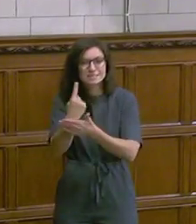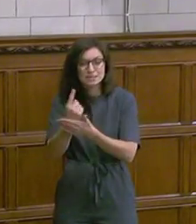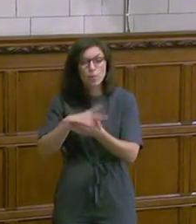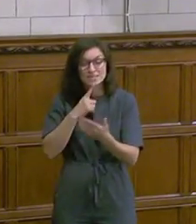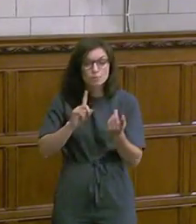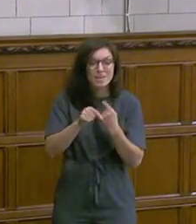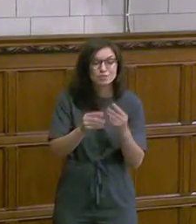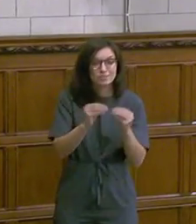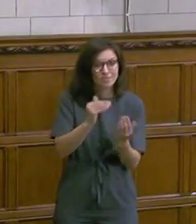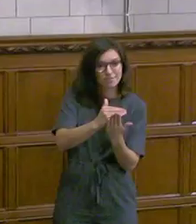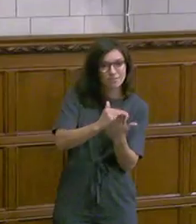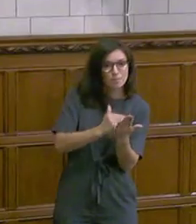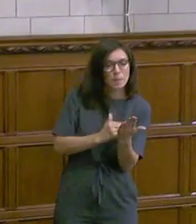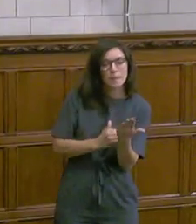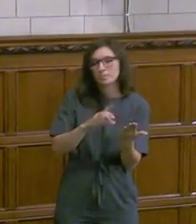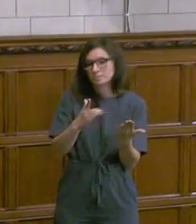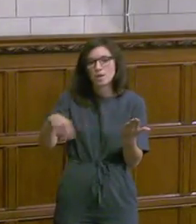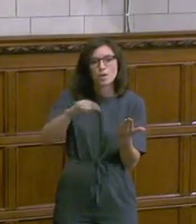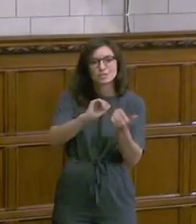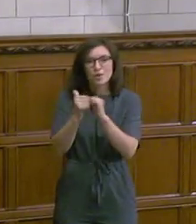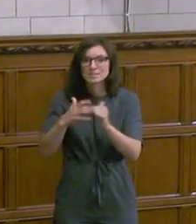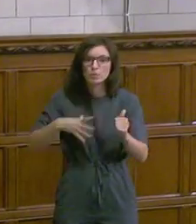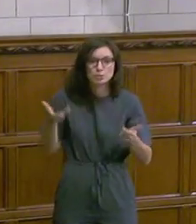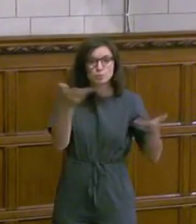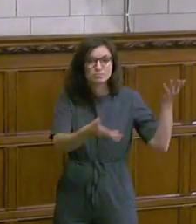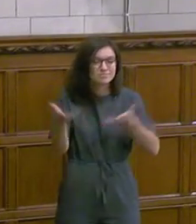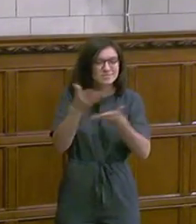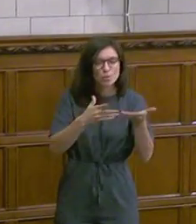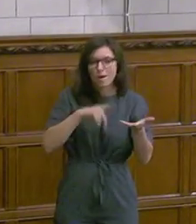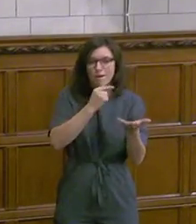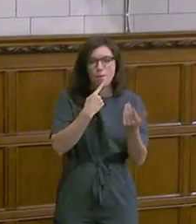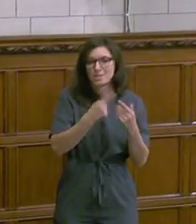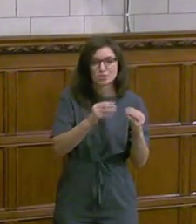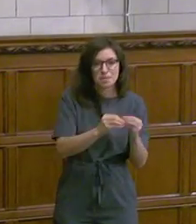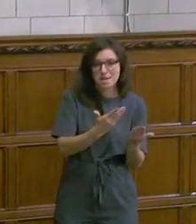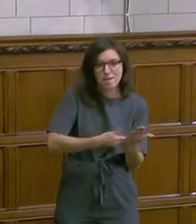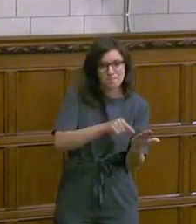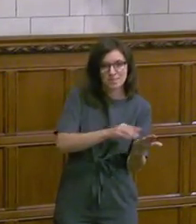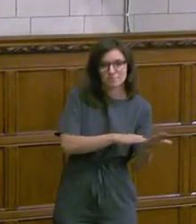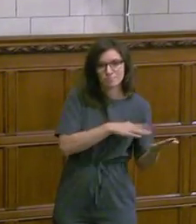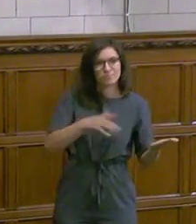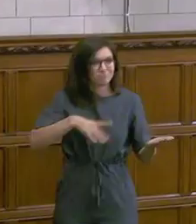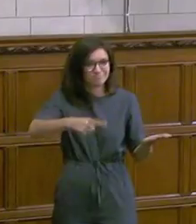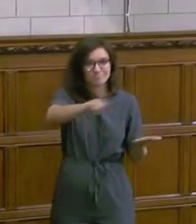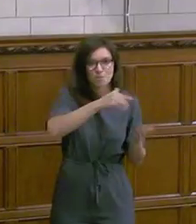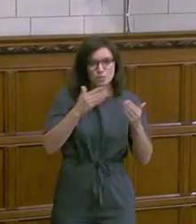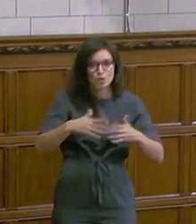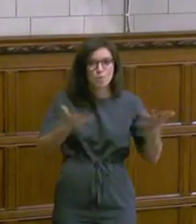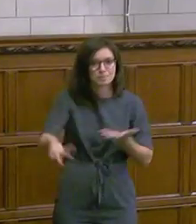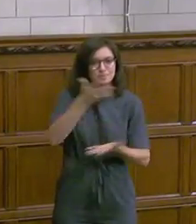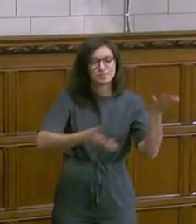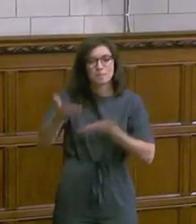enough time. There are so many colleagues who want to contribute to this important debate. The House Facebook post for this debate was seen by